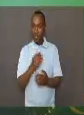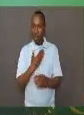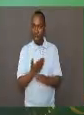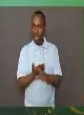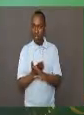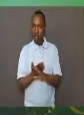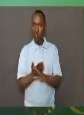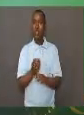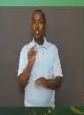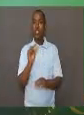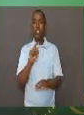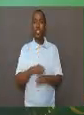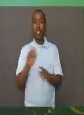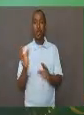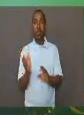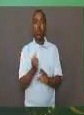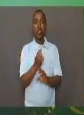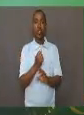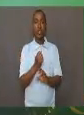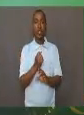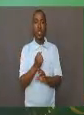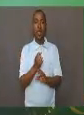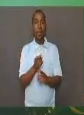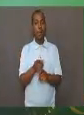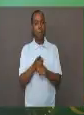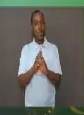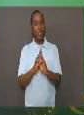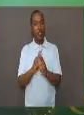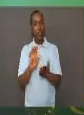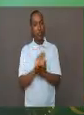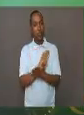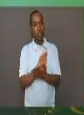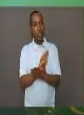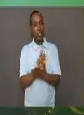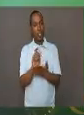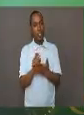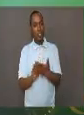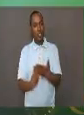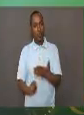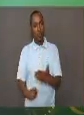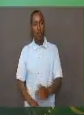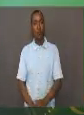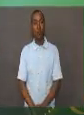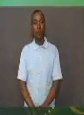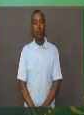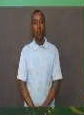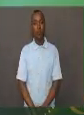Please take a moment to write your answers on a piece of notebook paper.